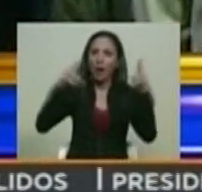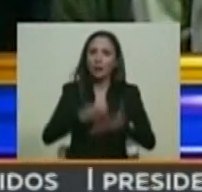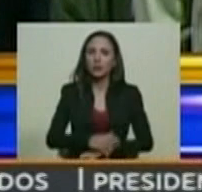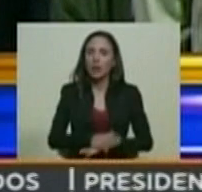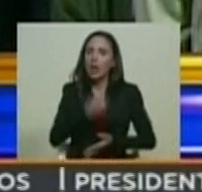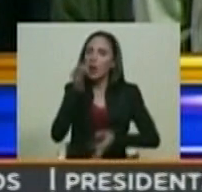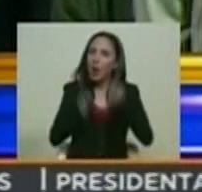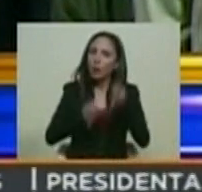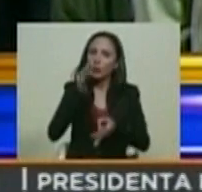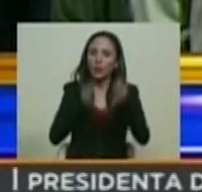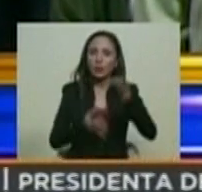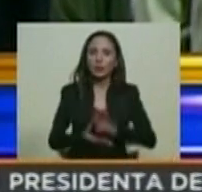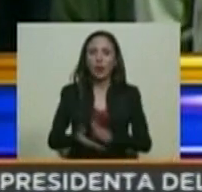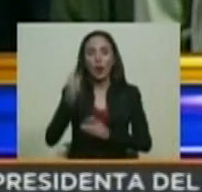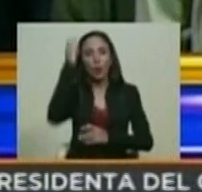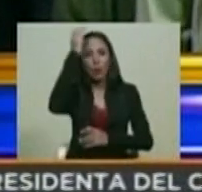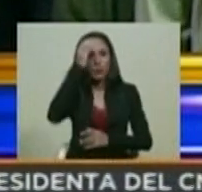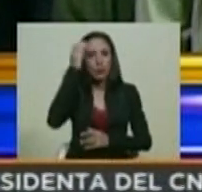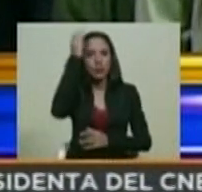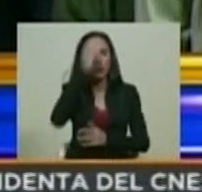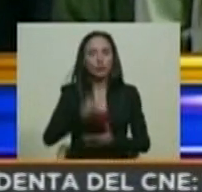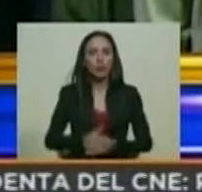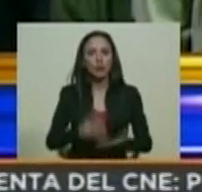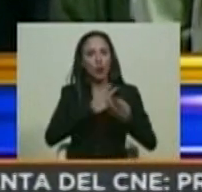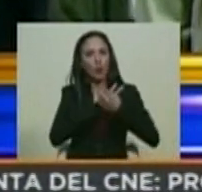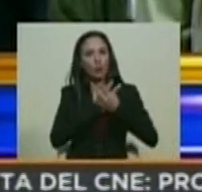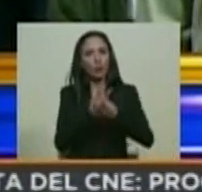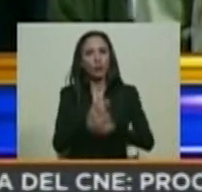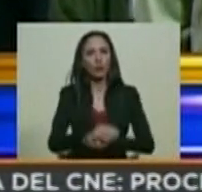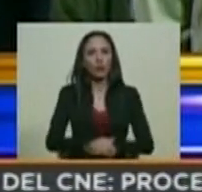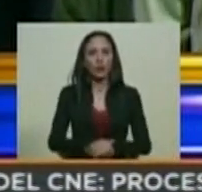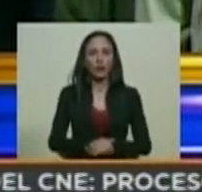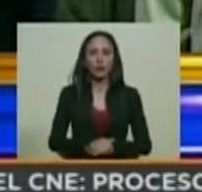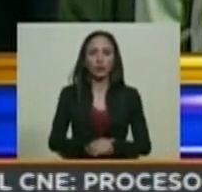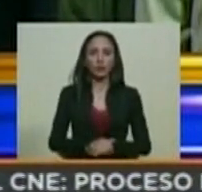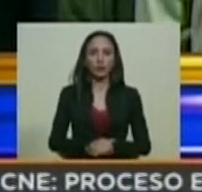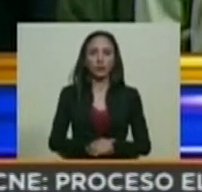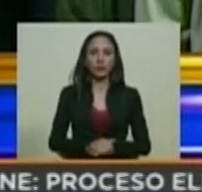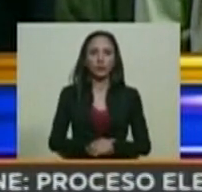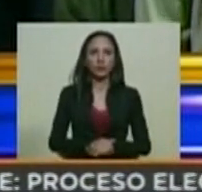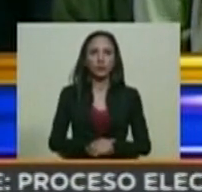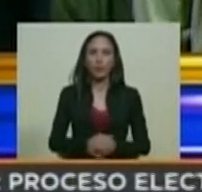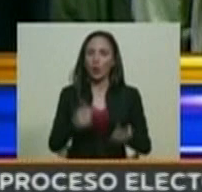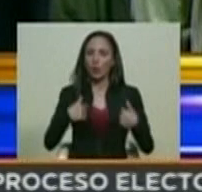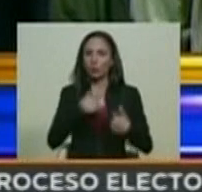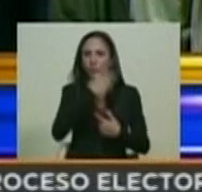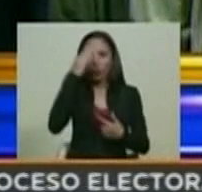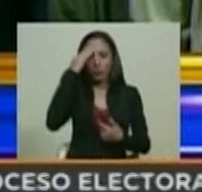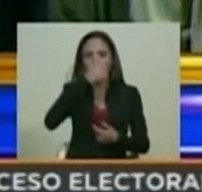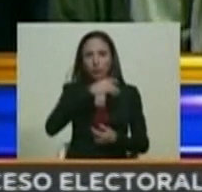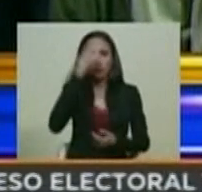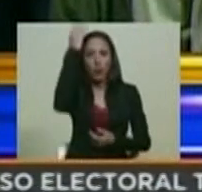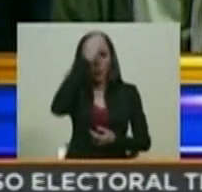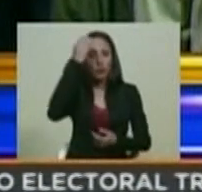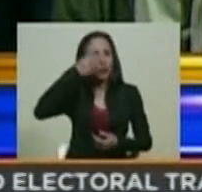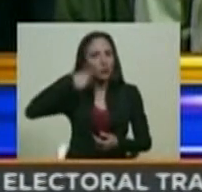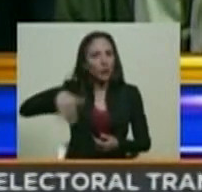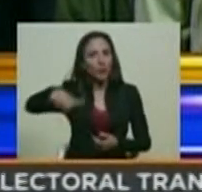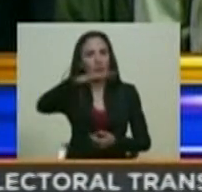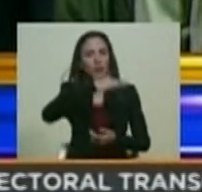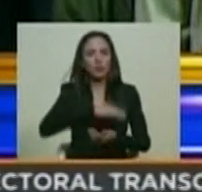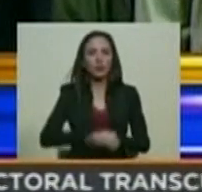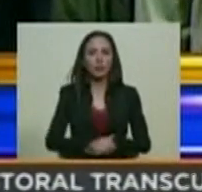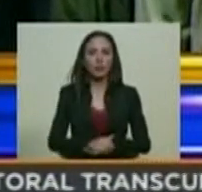Patricia, what happens next? And does this government face sanctions from the global community or at least selective members of